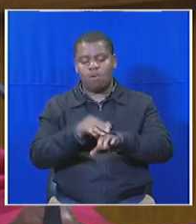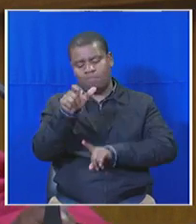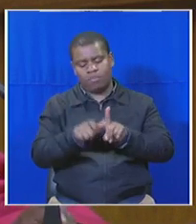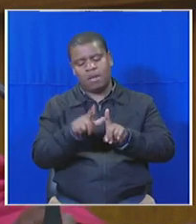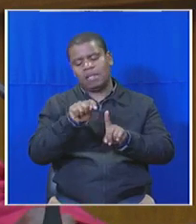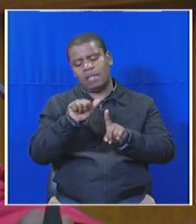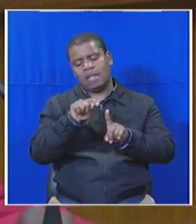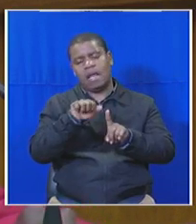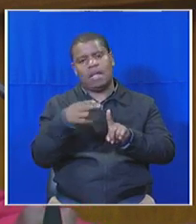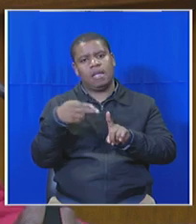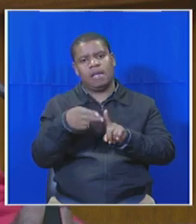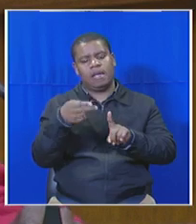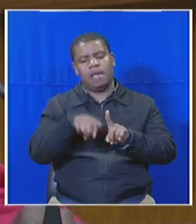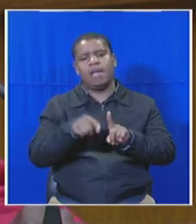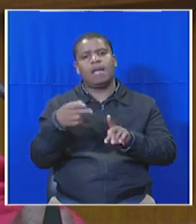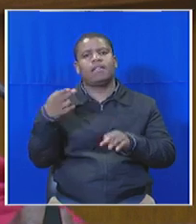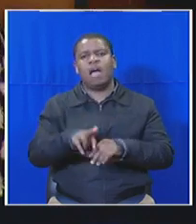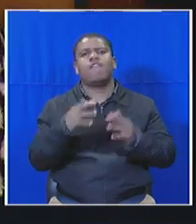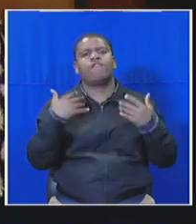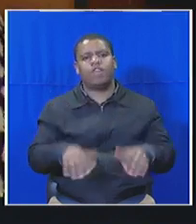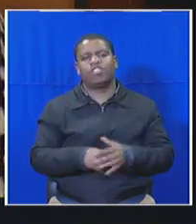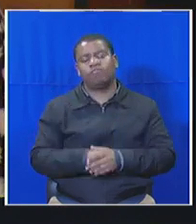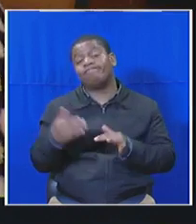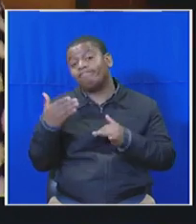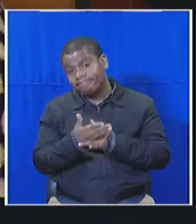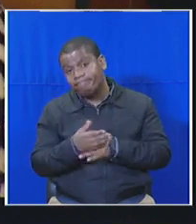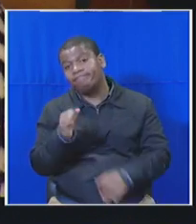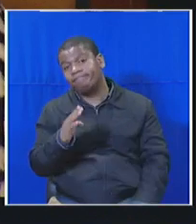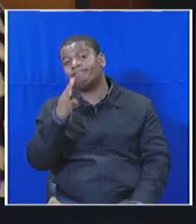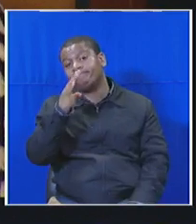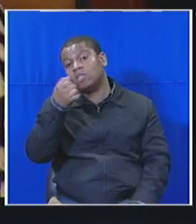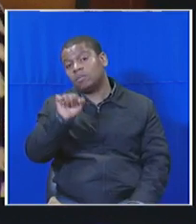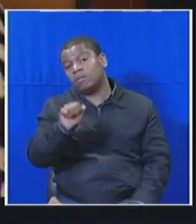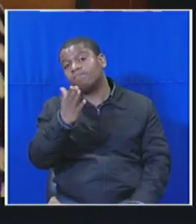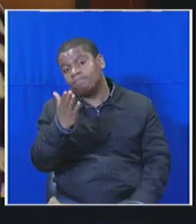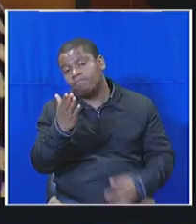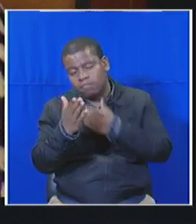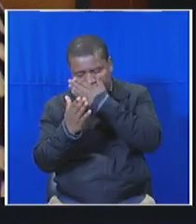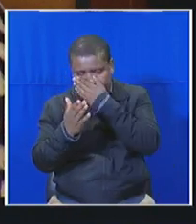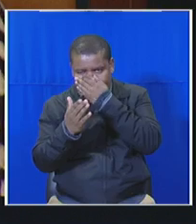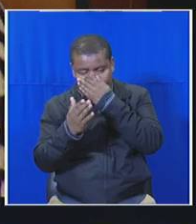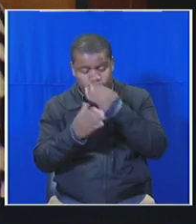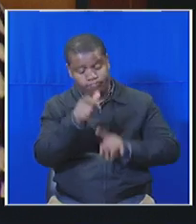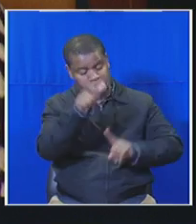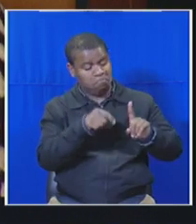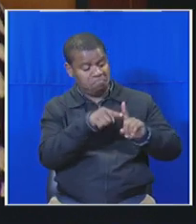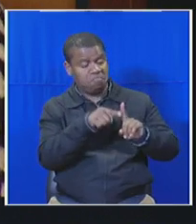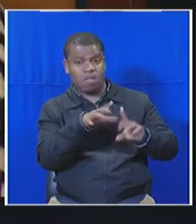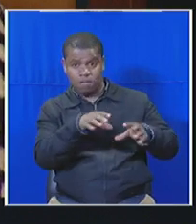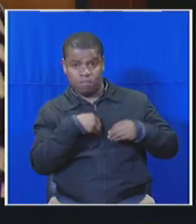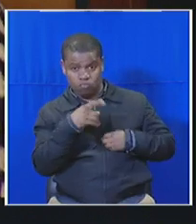Chair. It is. Order, honorable member, what's your point of order? Can the honourable member prepare to take a